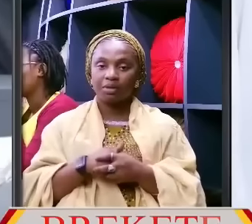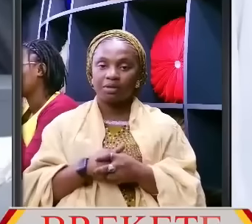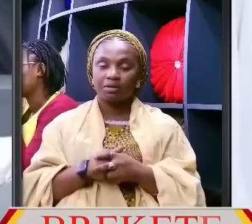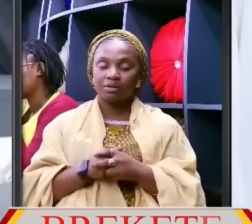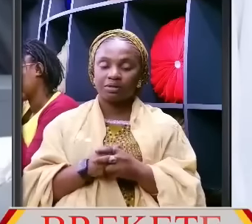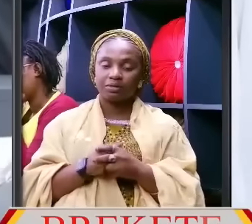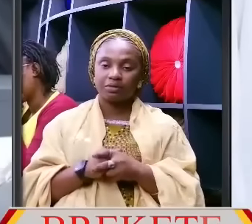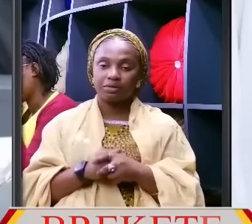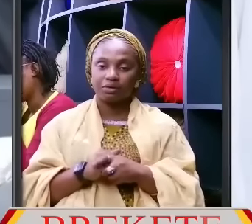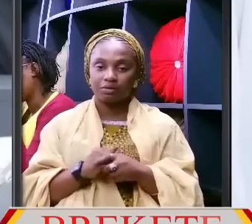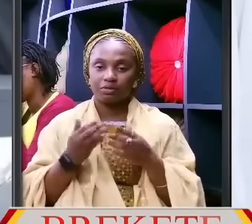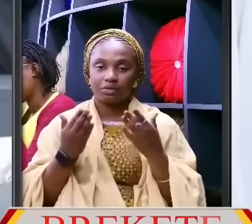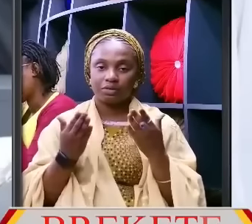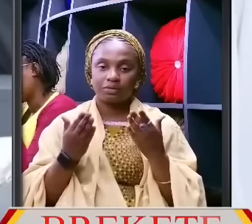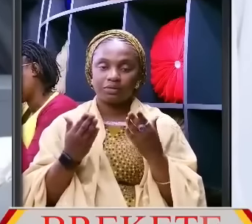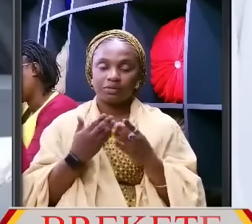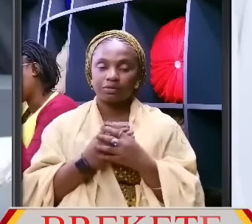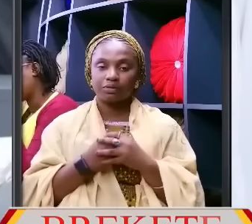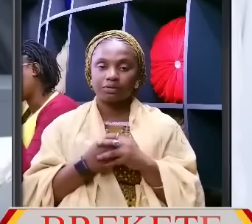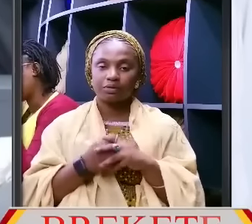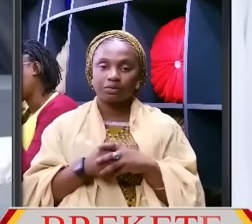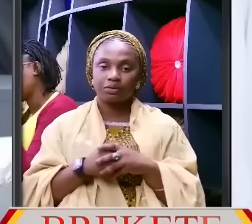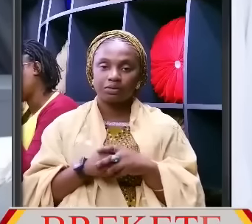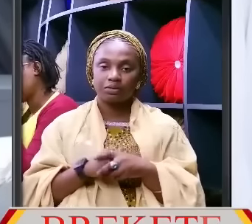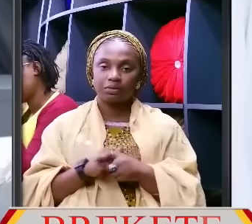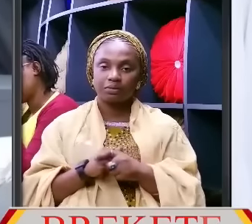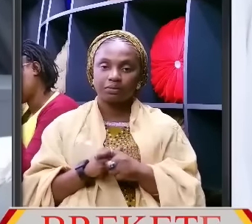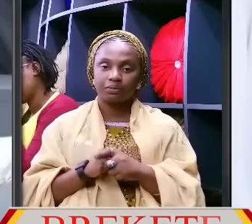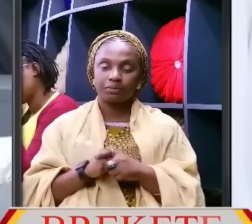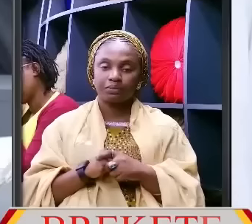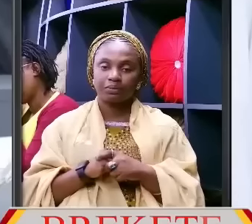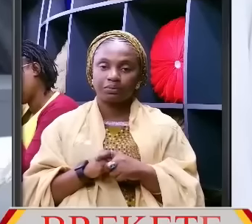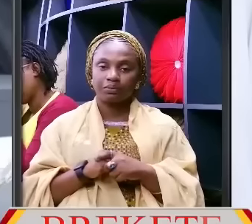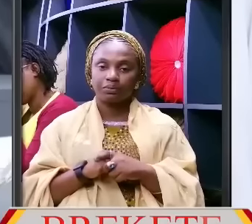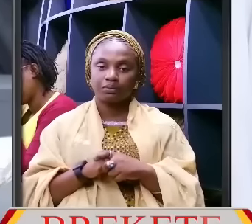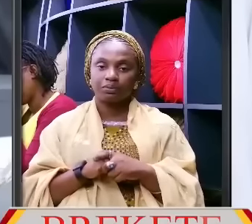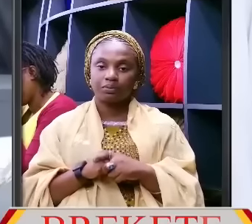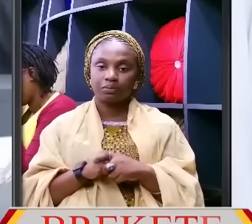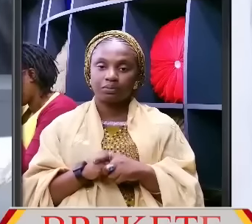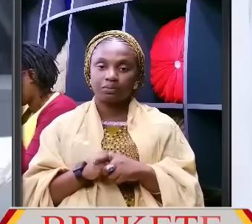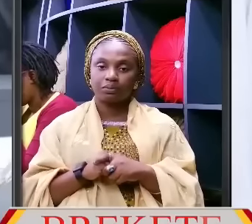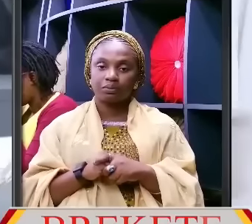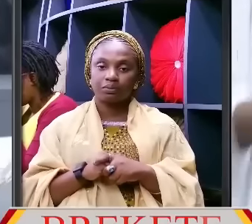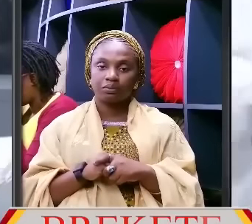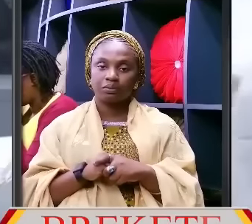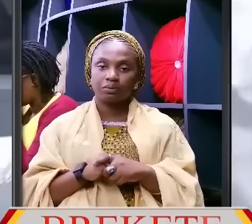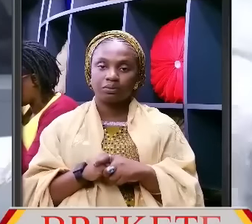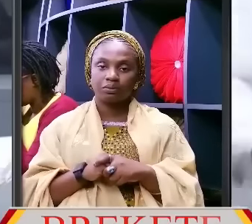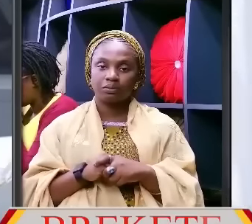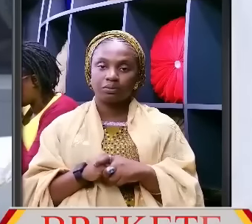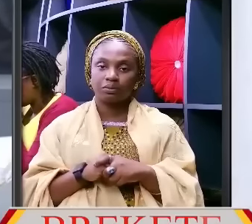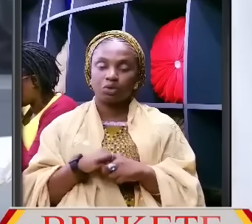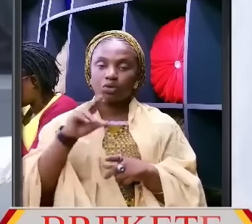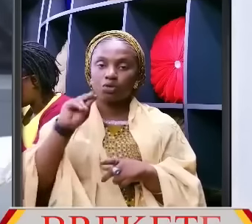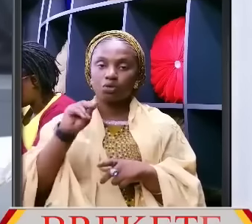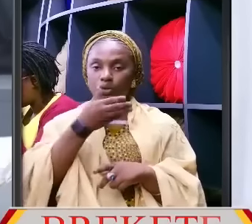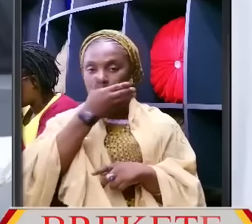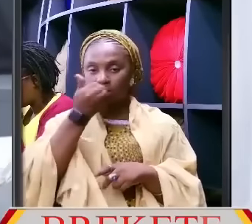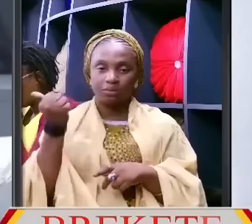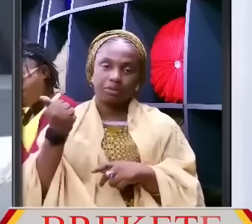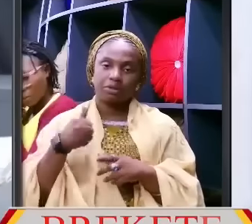Astaghfirullah, astaghfirullah, astaghfirullah, laliul azim. Are we together? Yes, sir. Nobody is